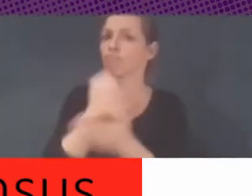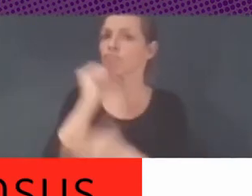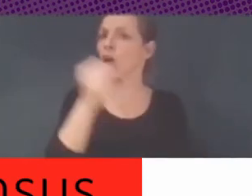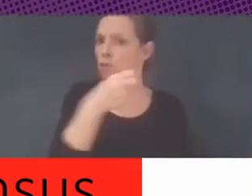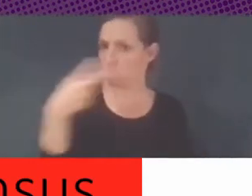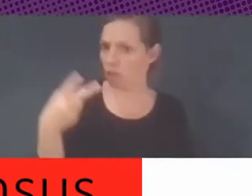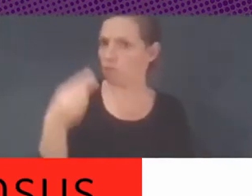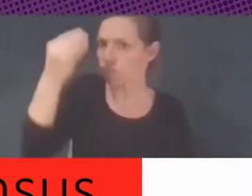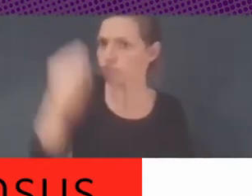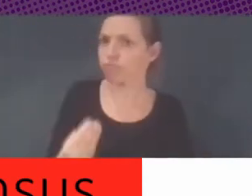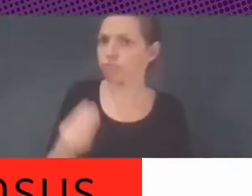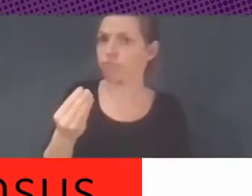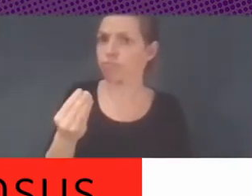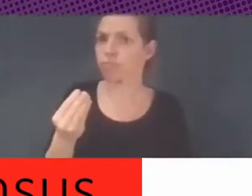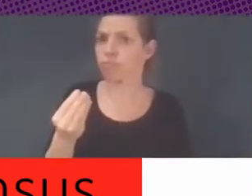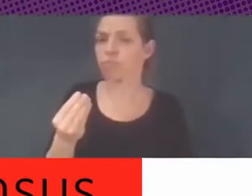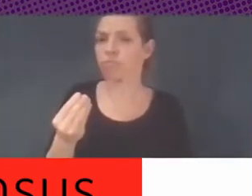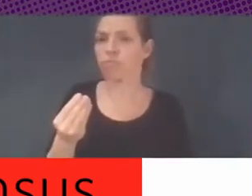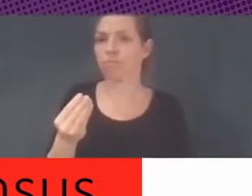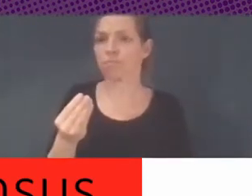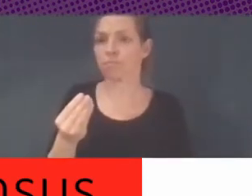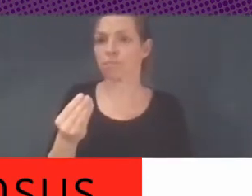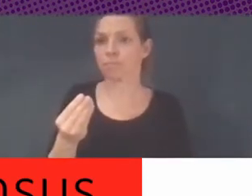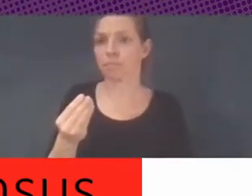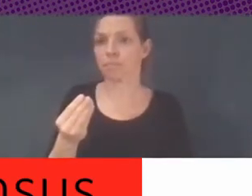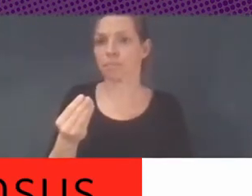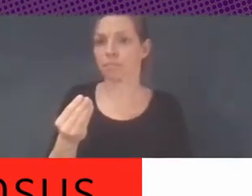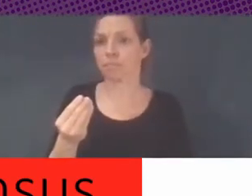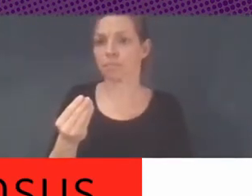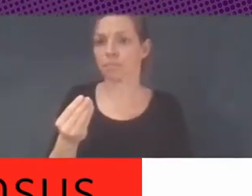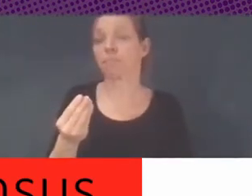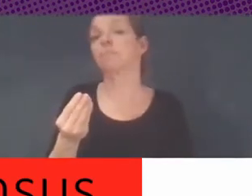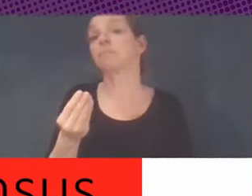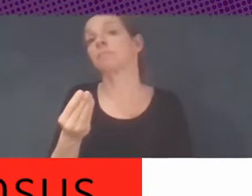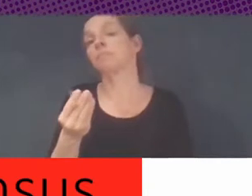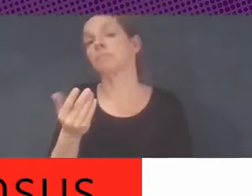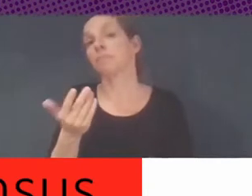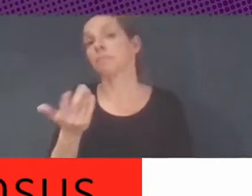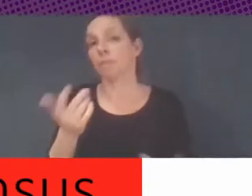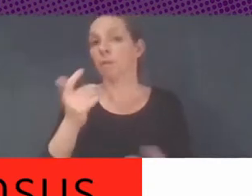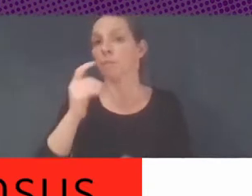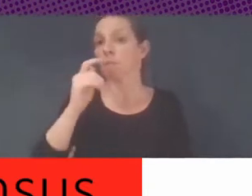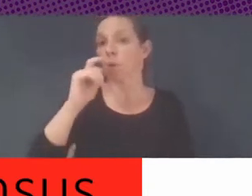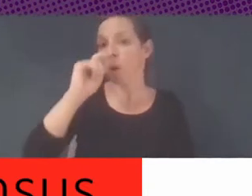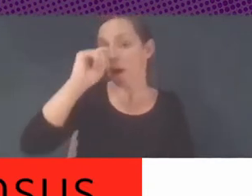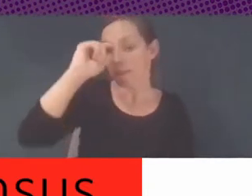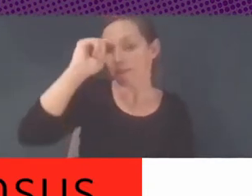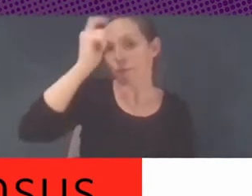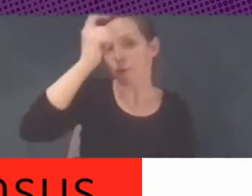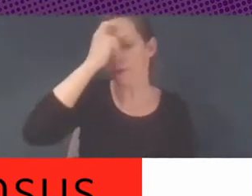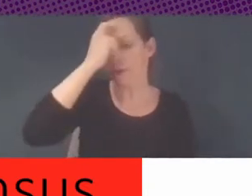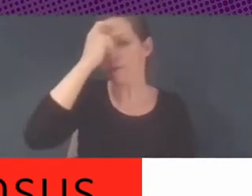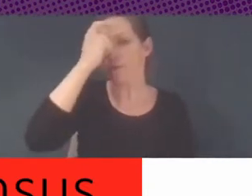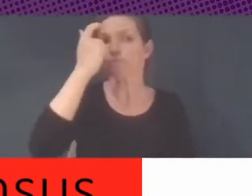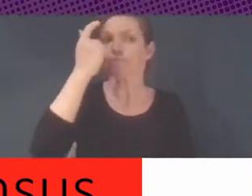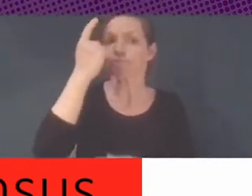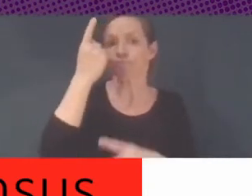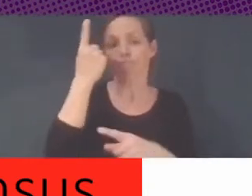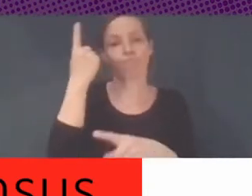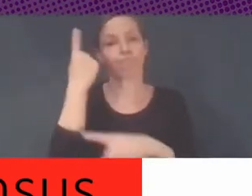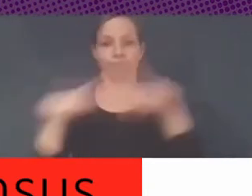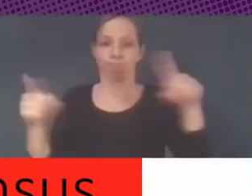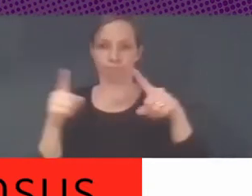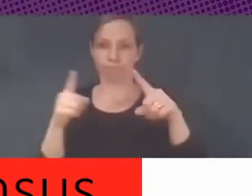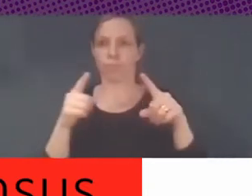-led approaches to keep us well employed and happy so this Washington consensus is